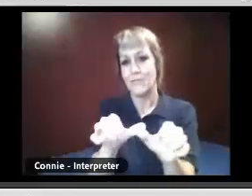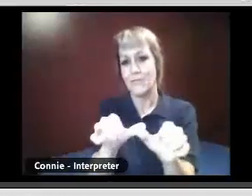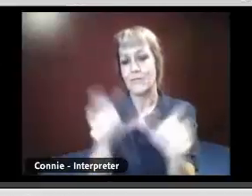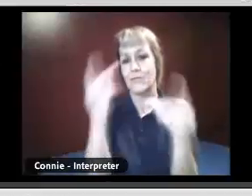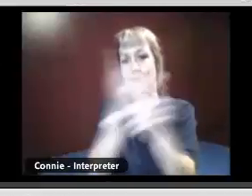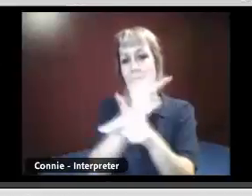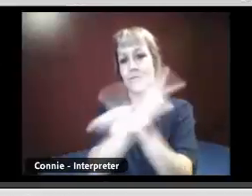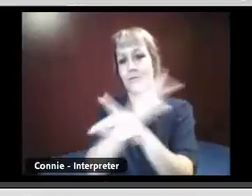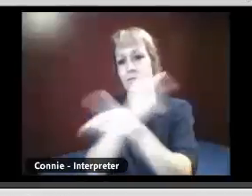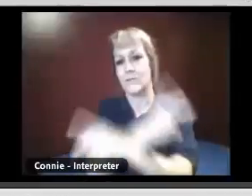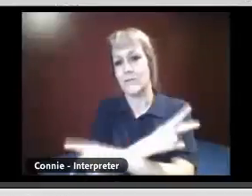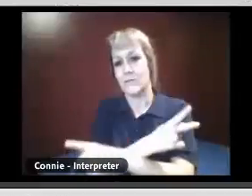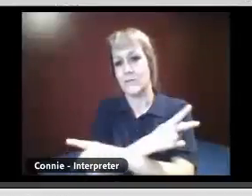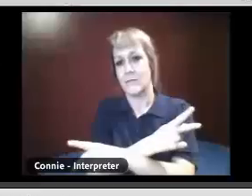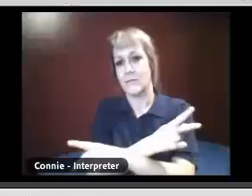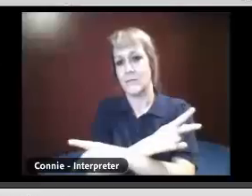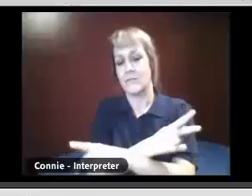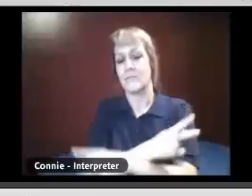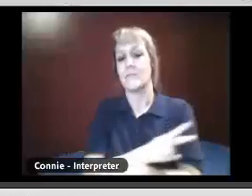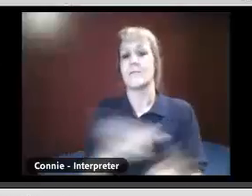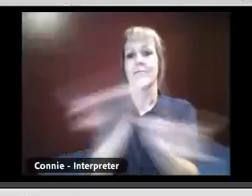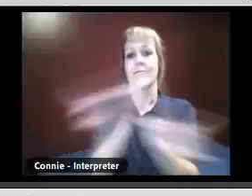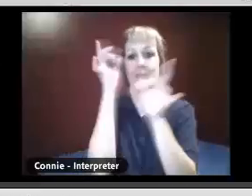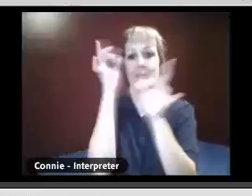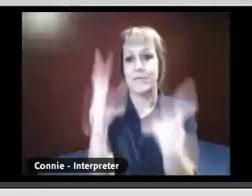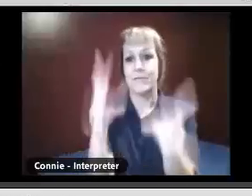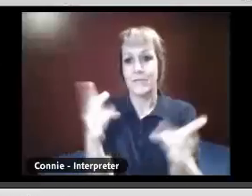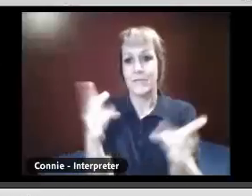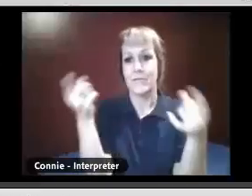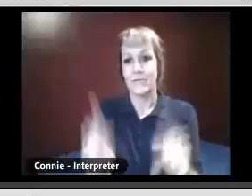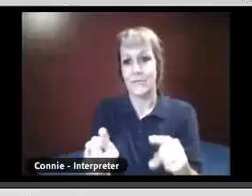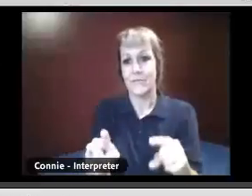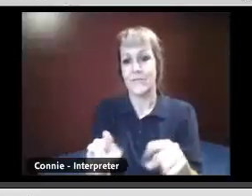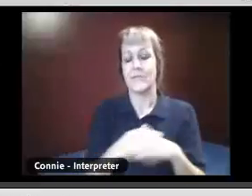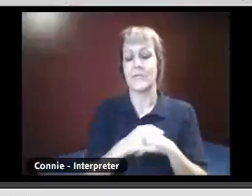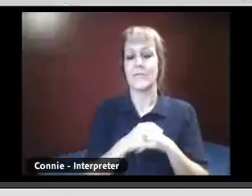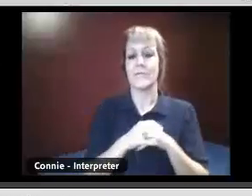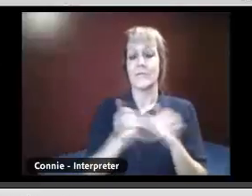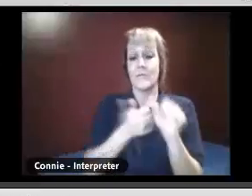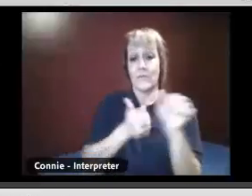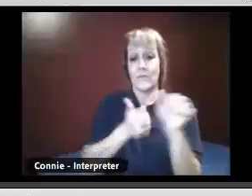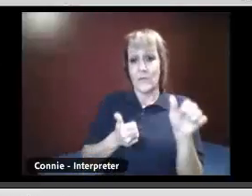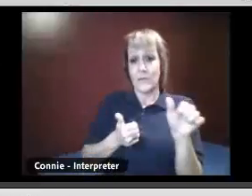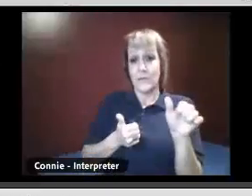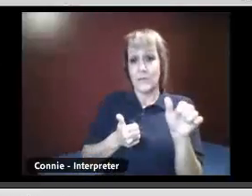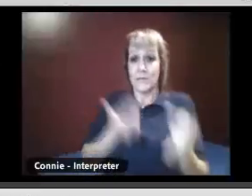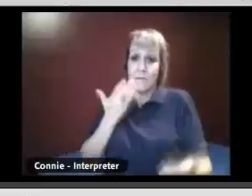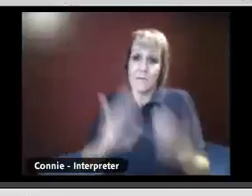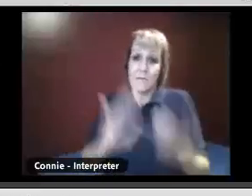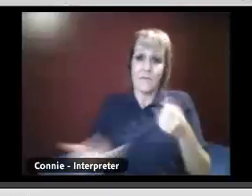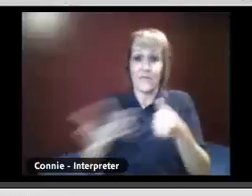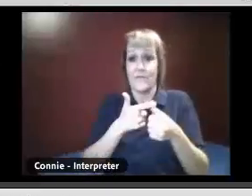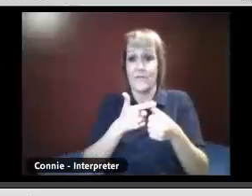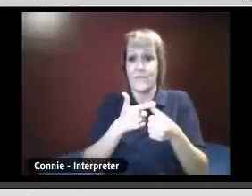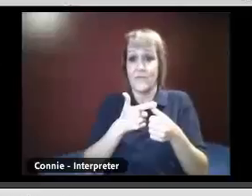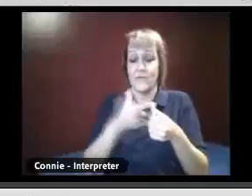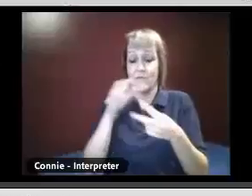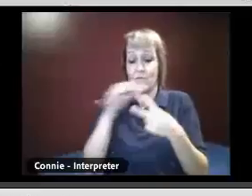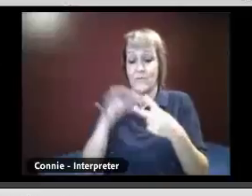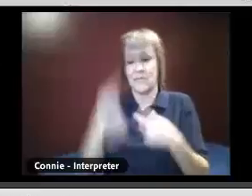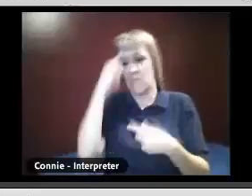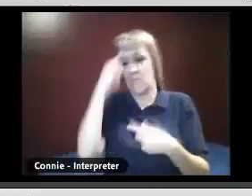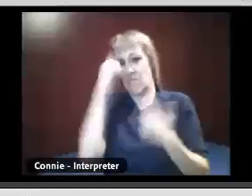bigger, and many times with disastrous consequences. So avoiding, yeah, it might be our first choice. We tend to think it's the easiest